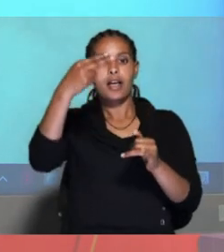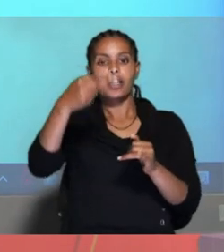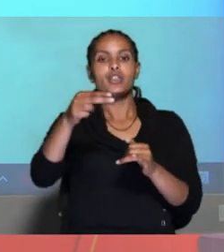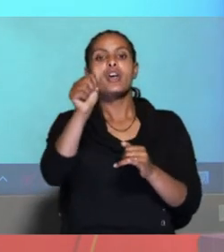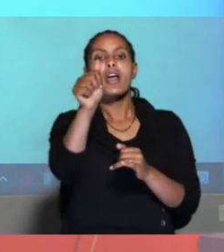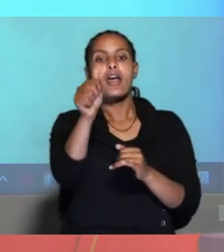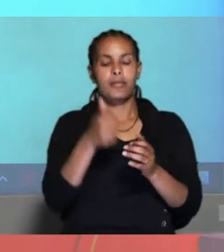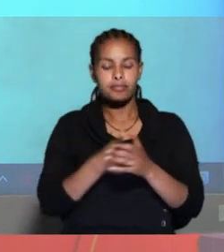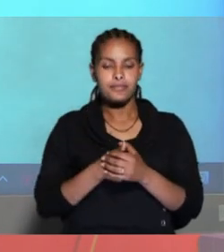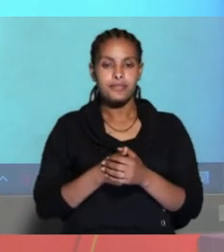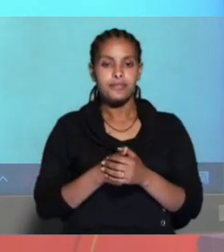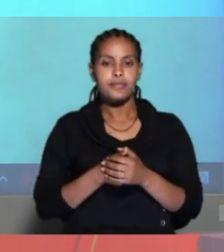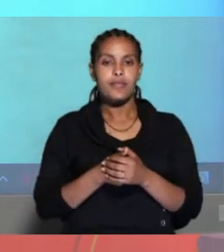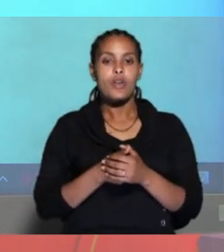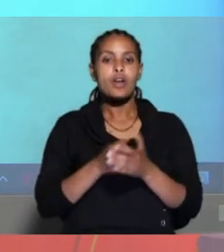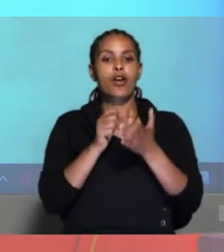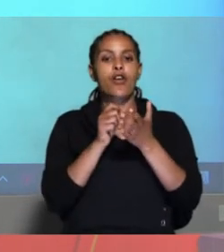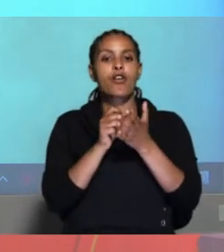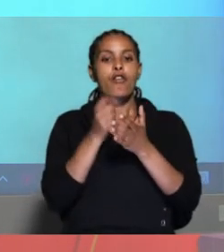Hm.